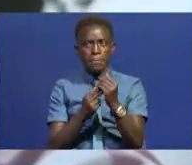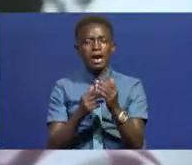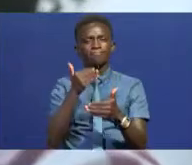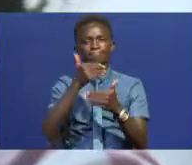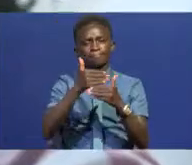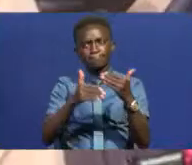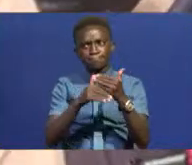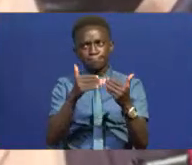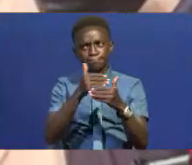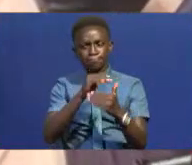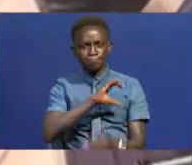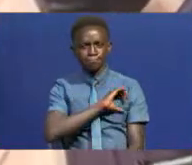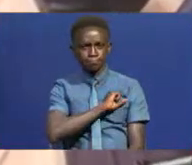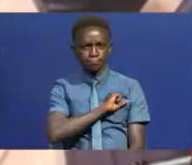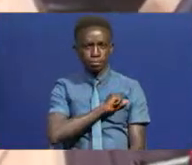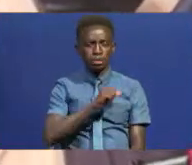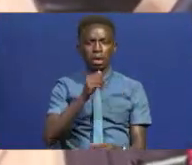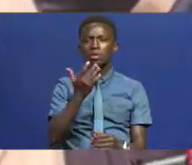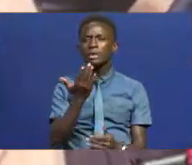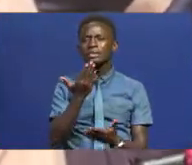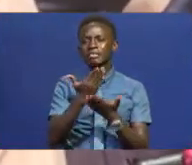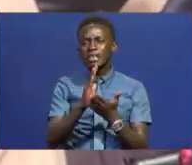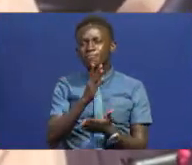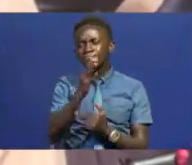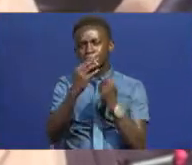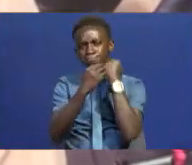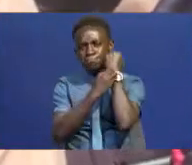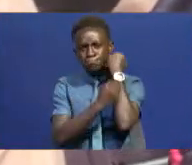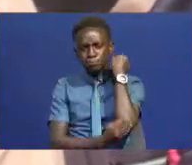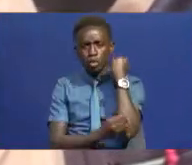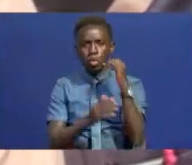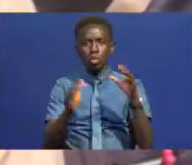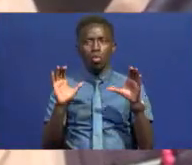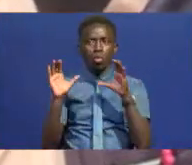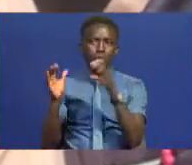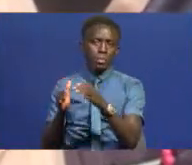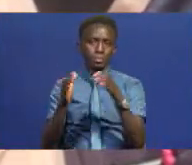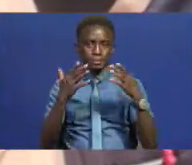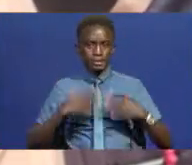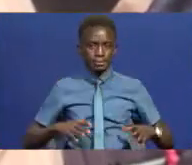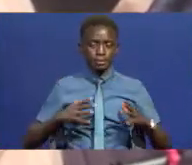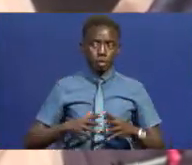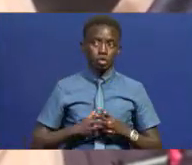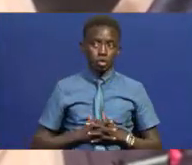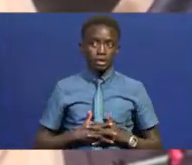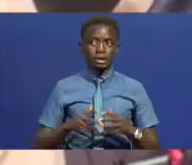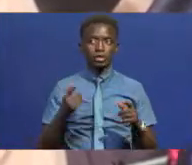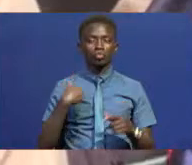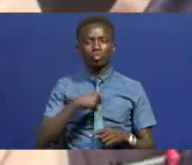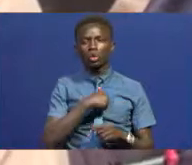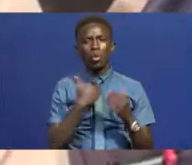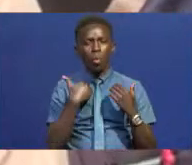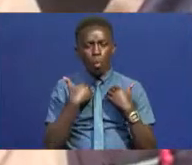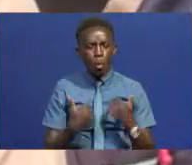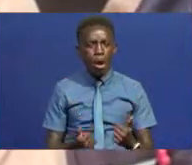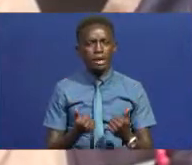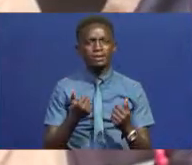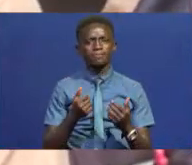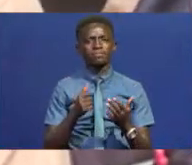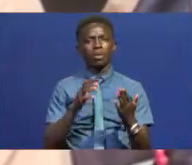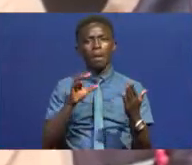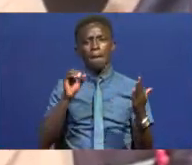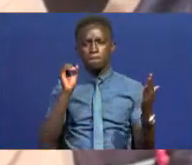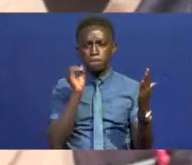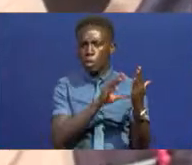vulnerable communities. We want them to be very transparent with this financing. We would want them to post on the